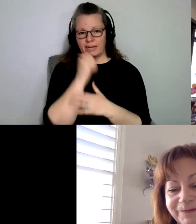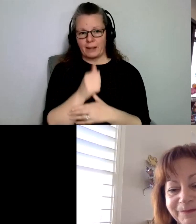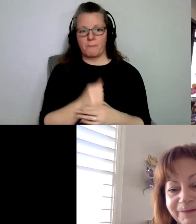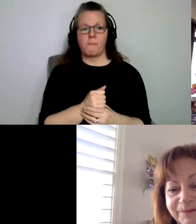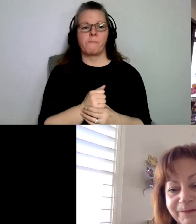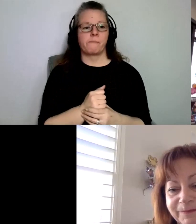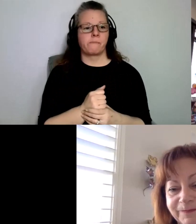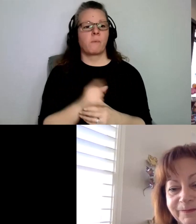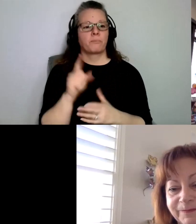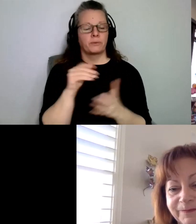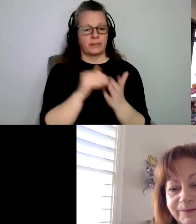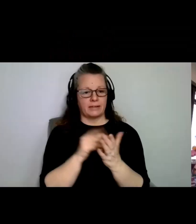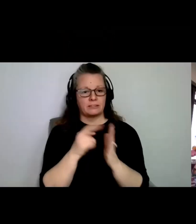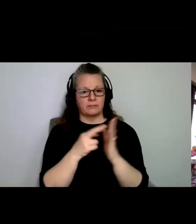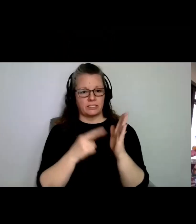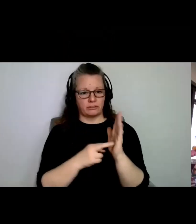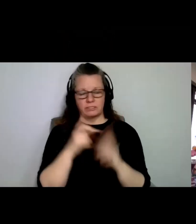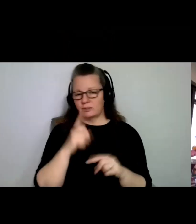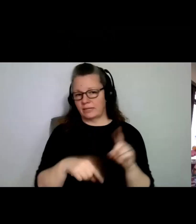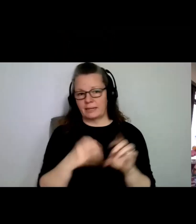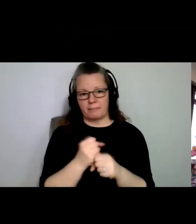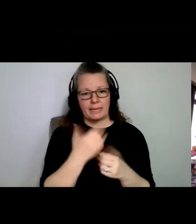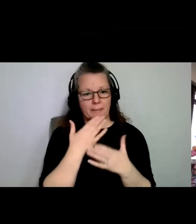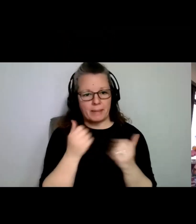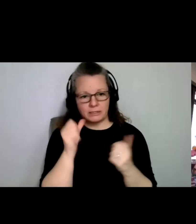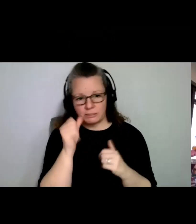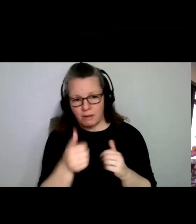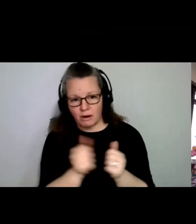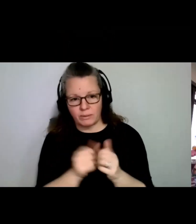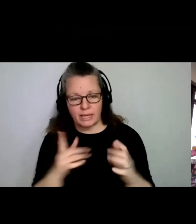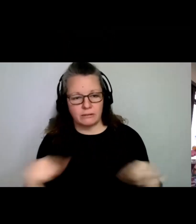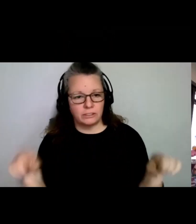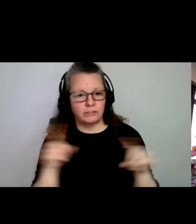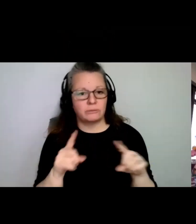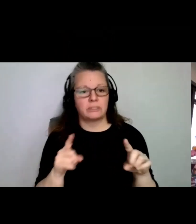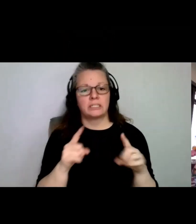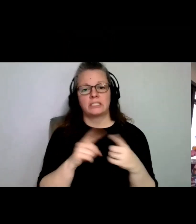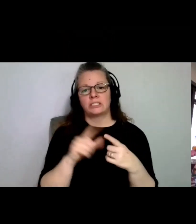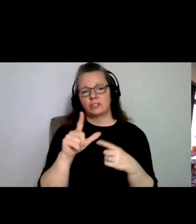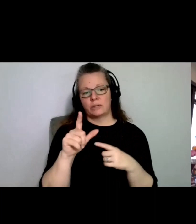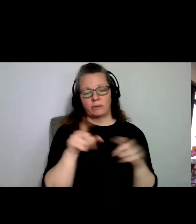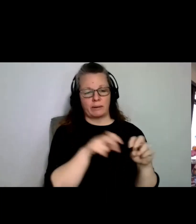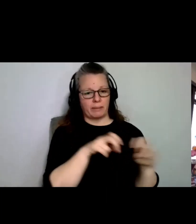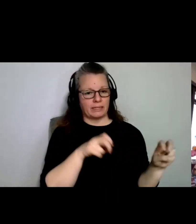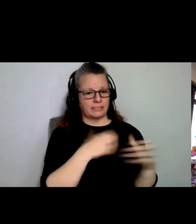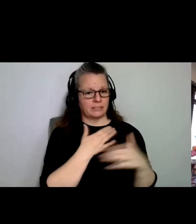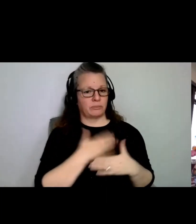the 1,000 registrants, we couldn't make a better tomorrow without you. To the 21 panelists, we sure do Appreciate your